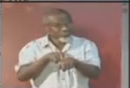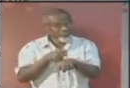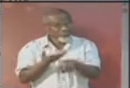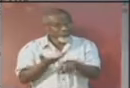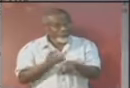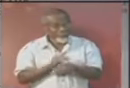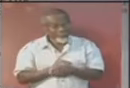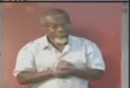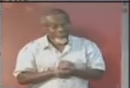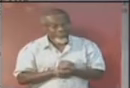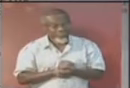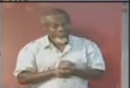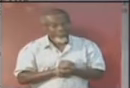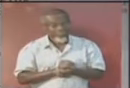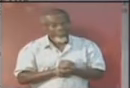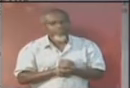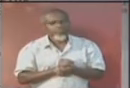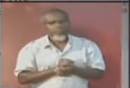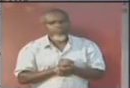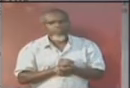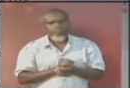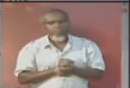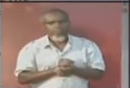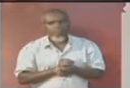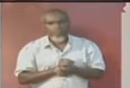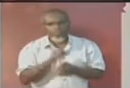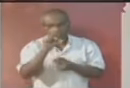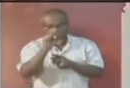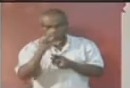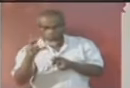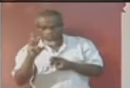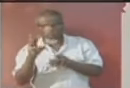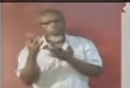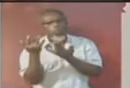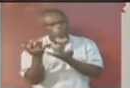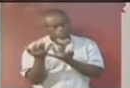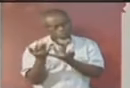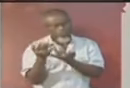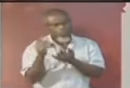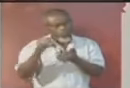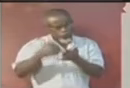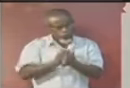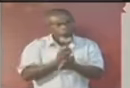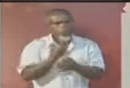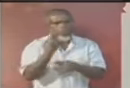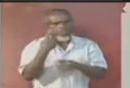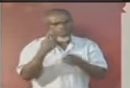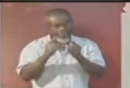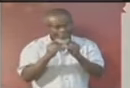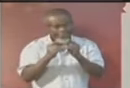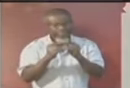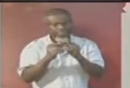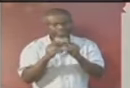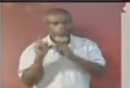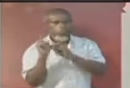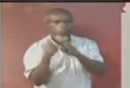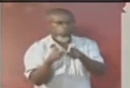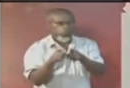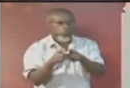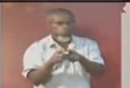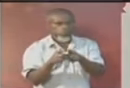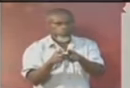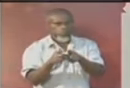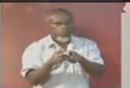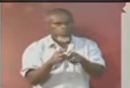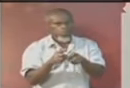to Southwest, you go on the new dates that would have been published. And of course, the new dates that when persons would be called, they will be given a new date